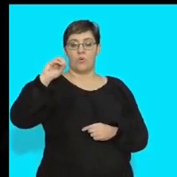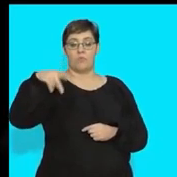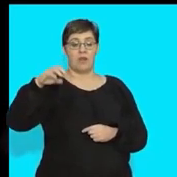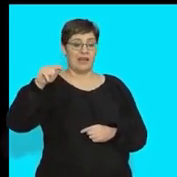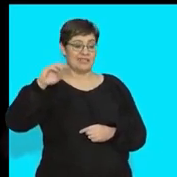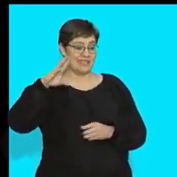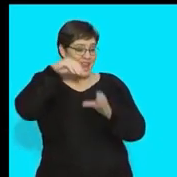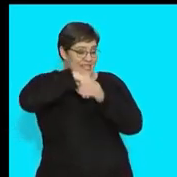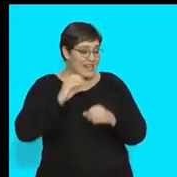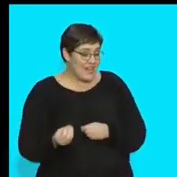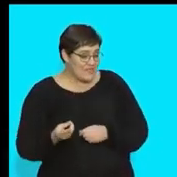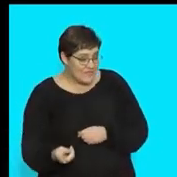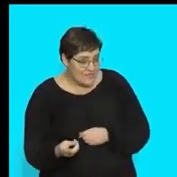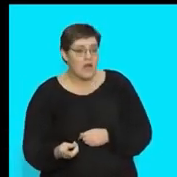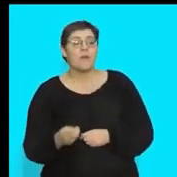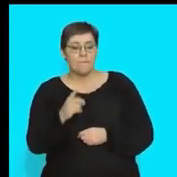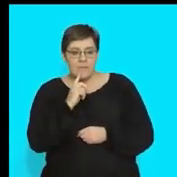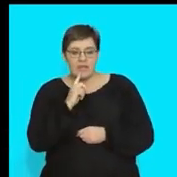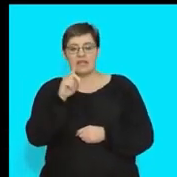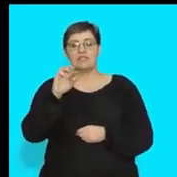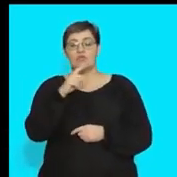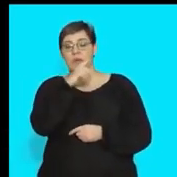them, they become a tissue called